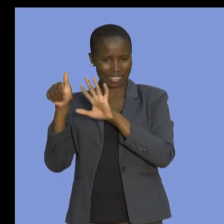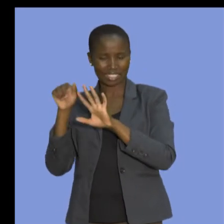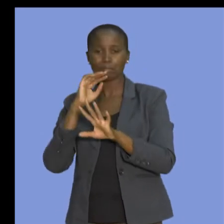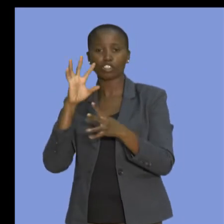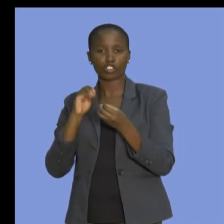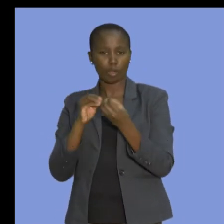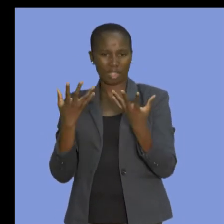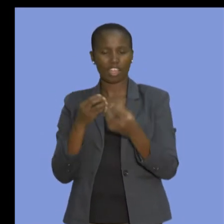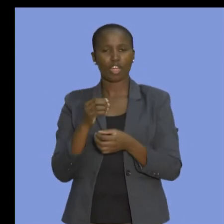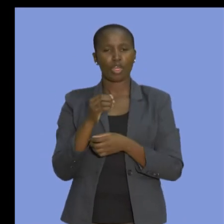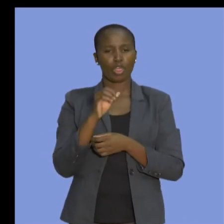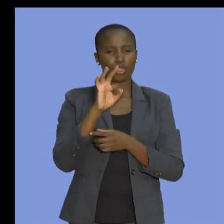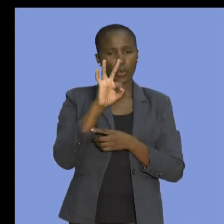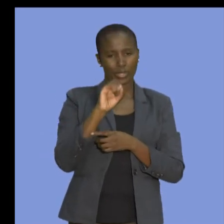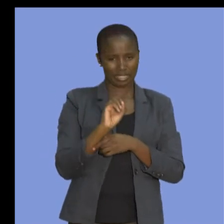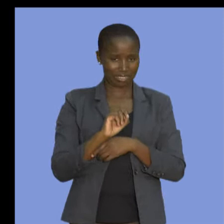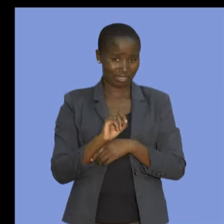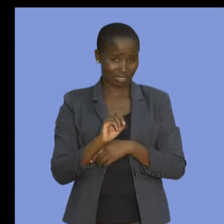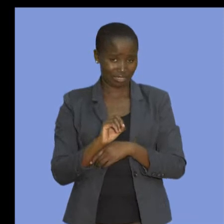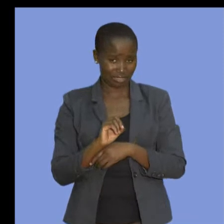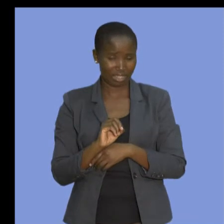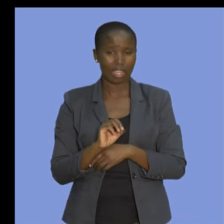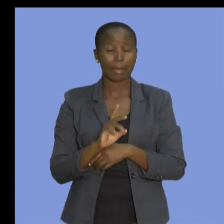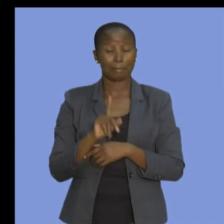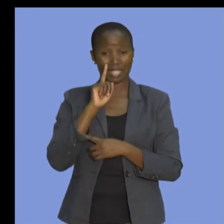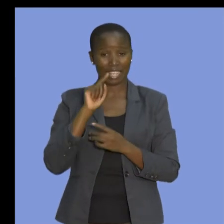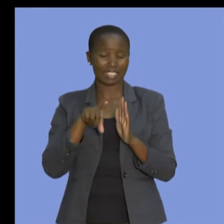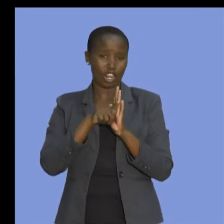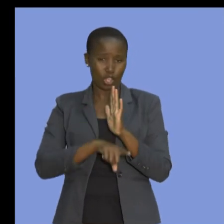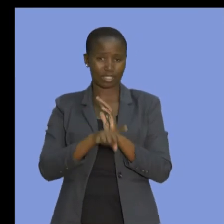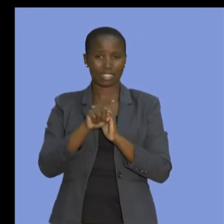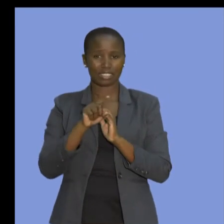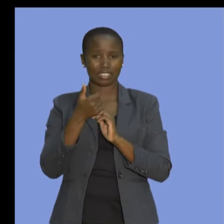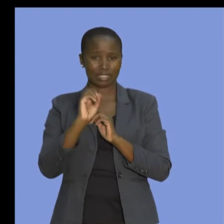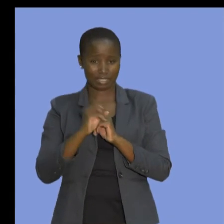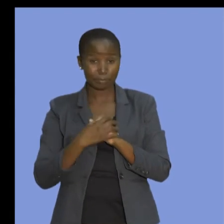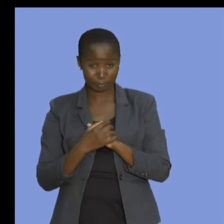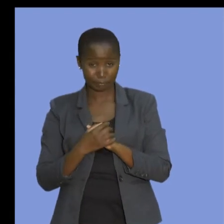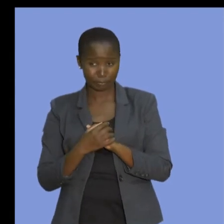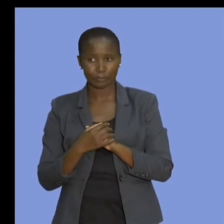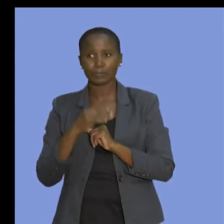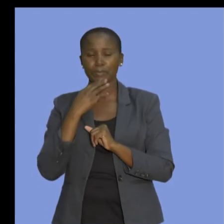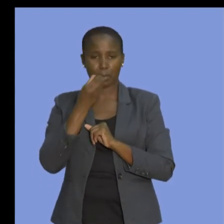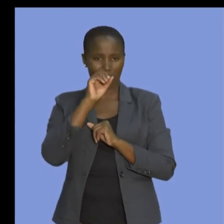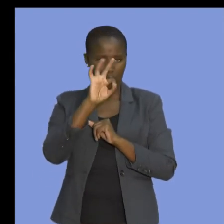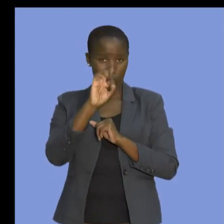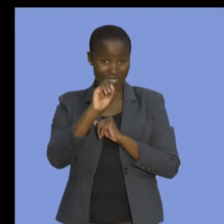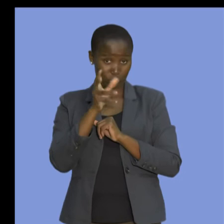60, which are actually 30. Okay.